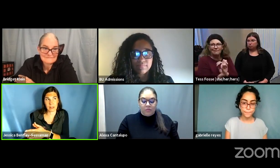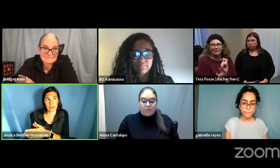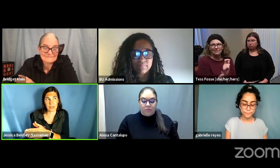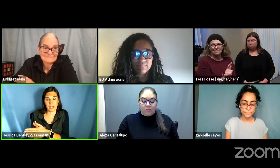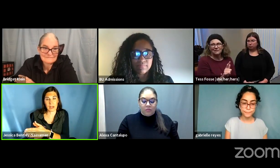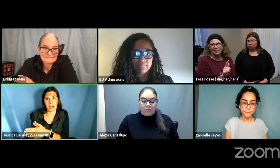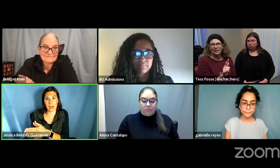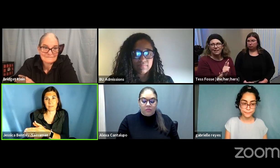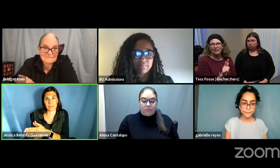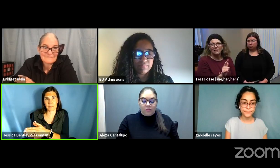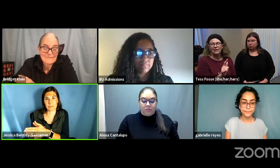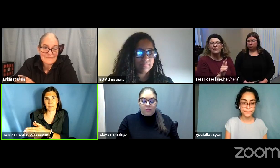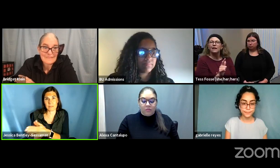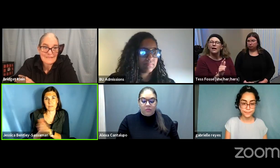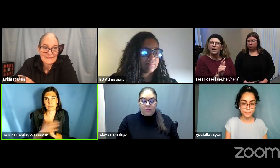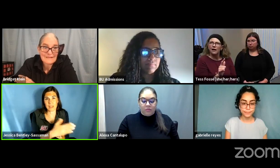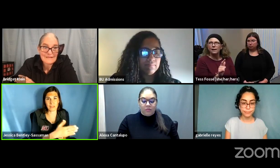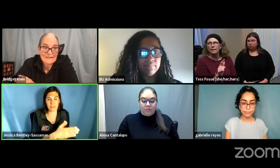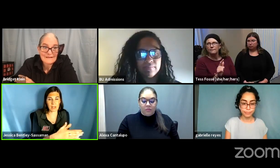ASL.